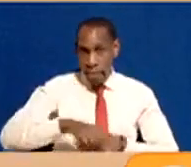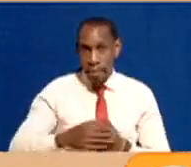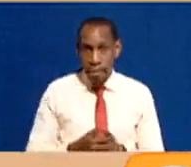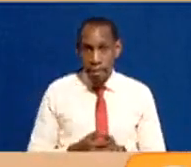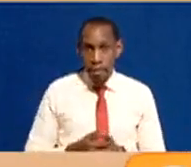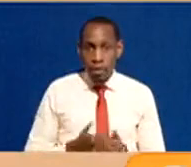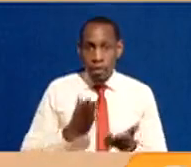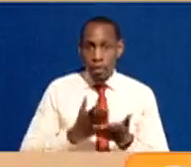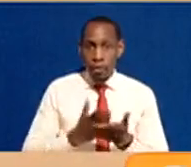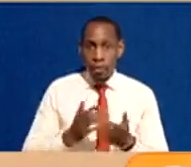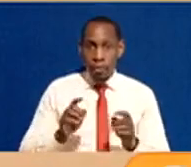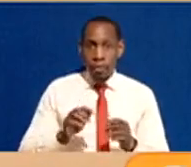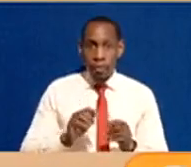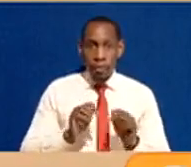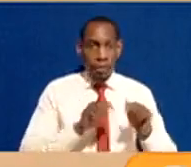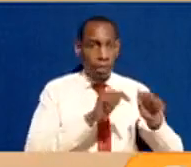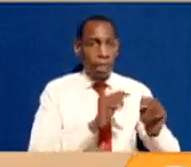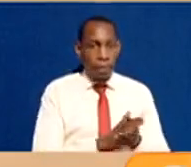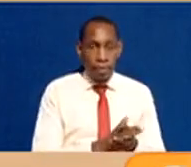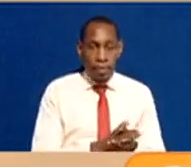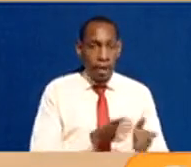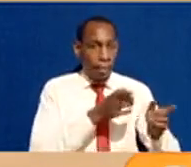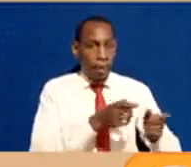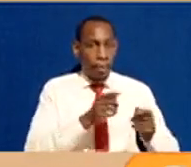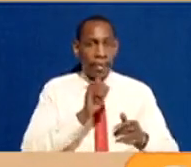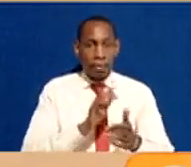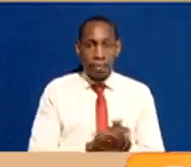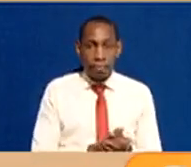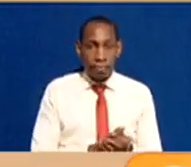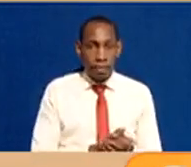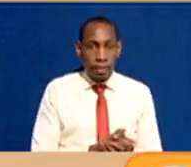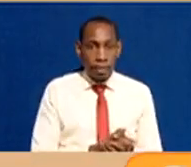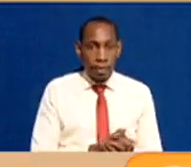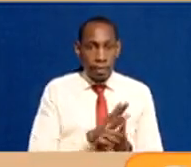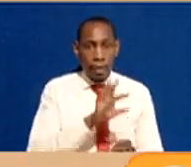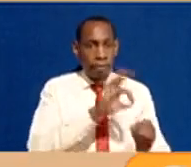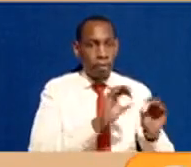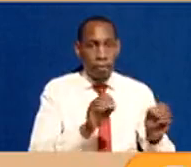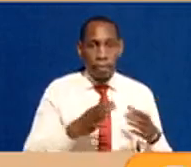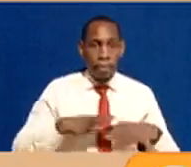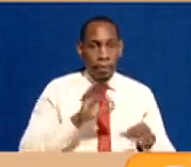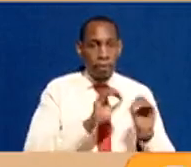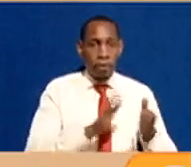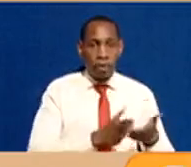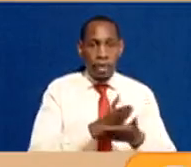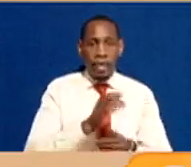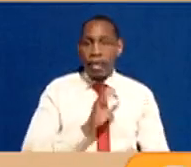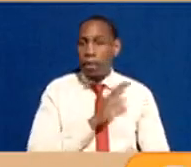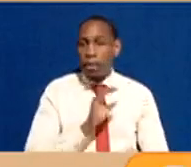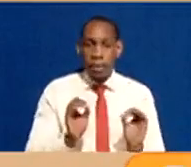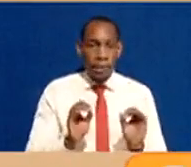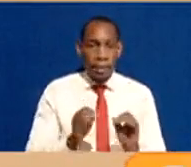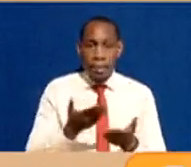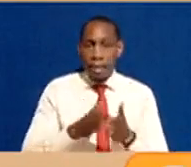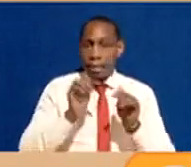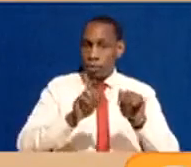can beat the brows of those who didn't vote. We can throw all the cliché sayings out at them about those who don't vote having no right to complain